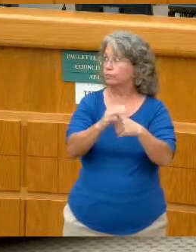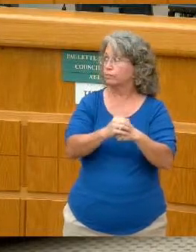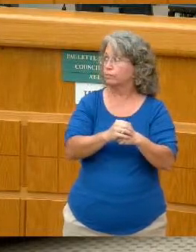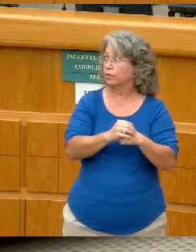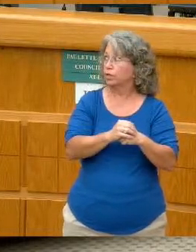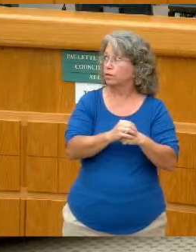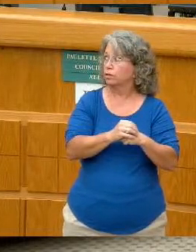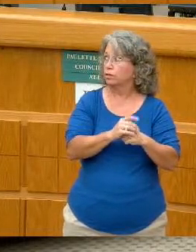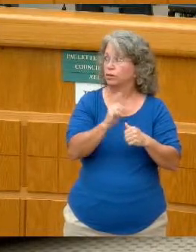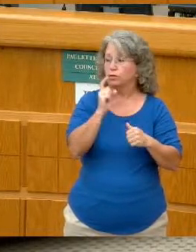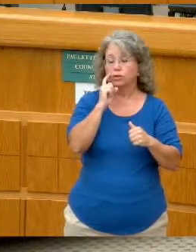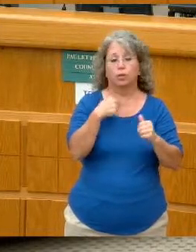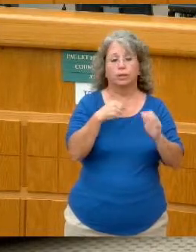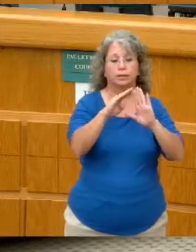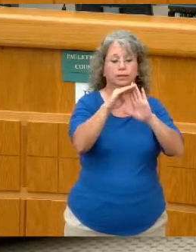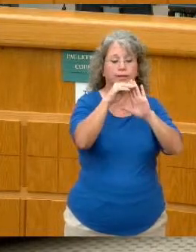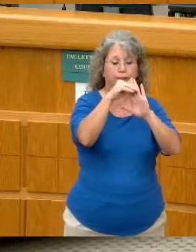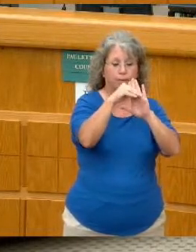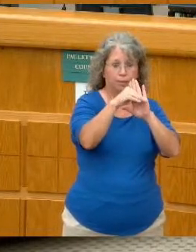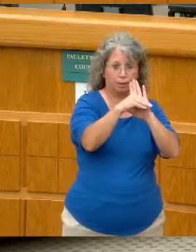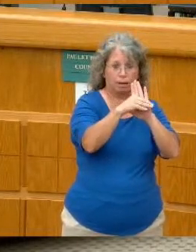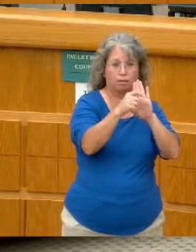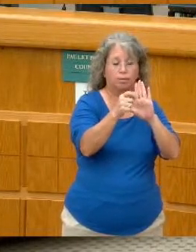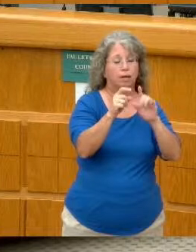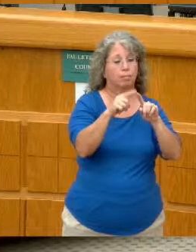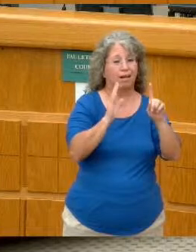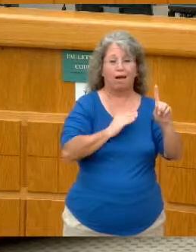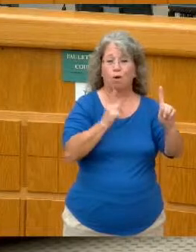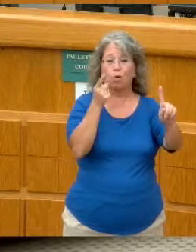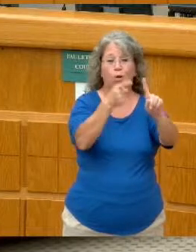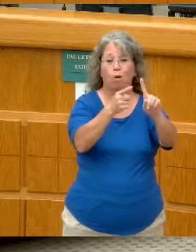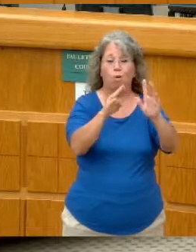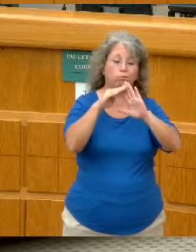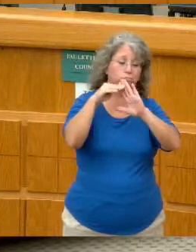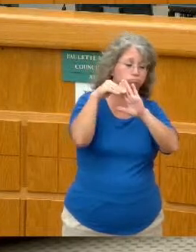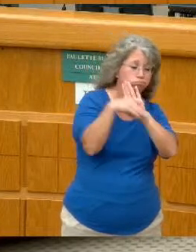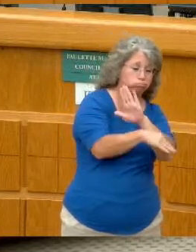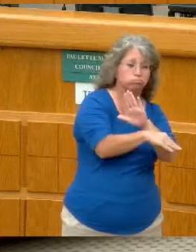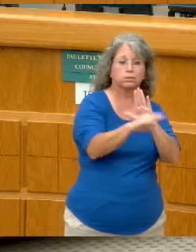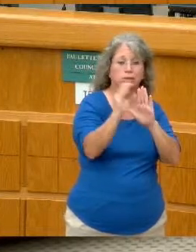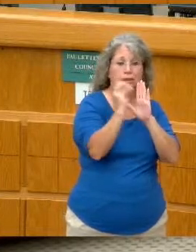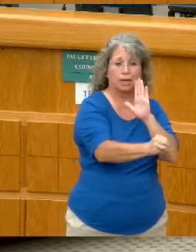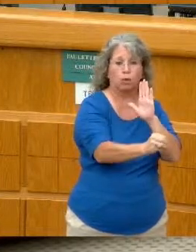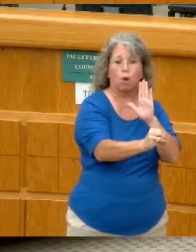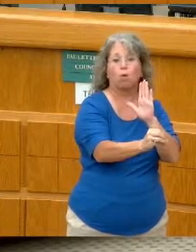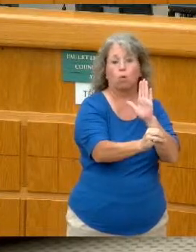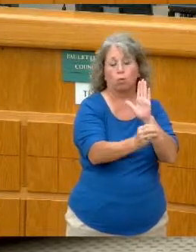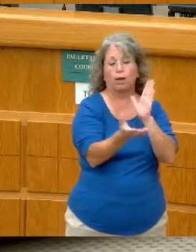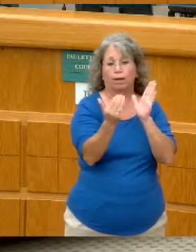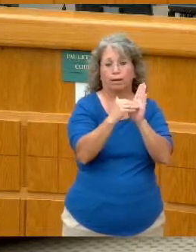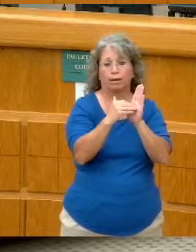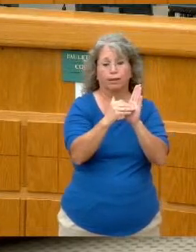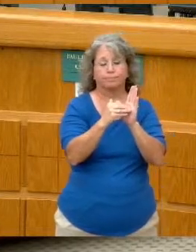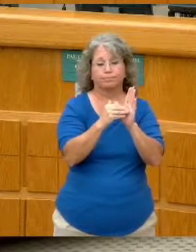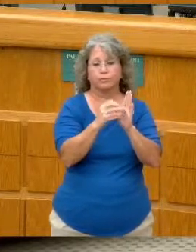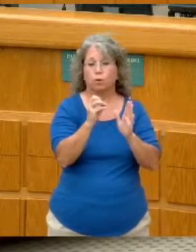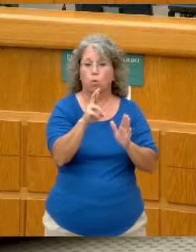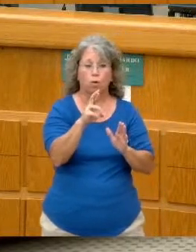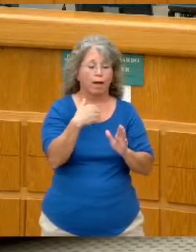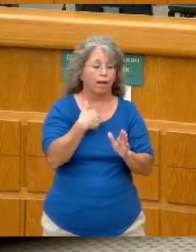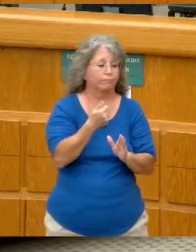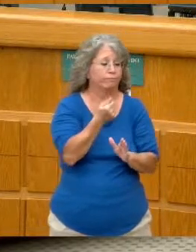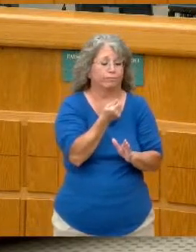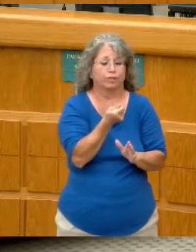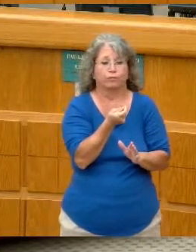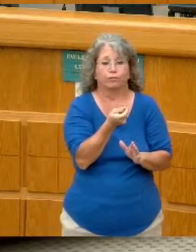bit, but the goal is we wanted to get all the way down to that 0 again, and have very few cases per week